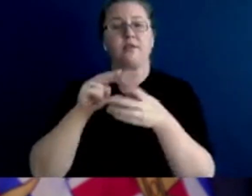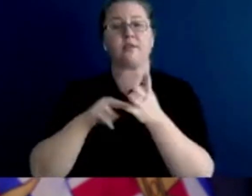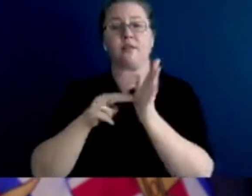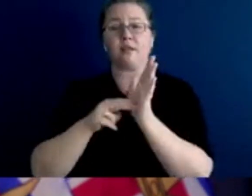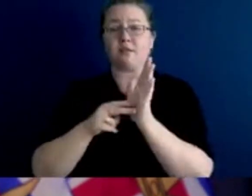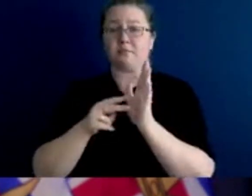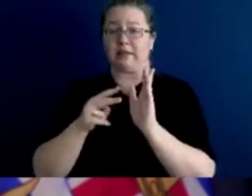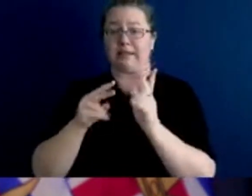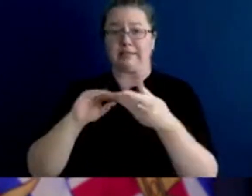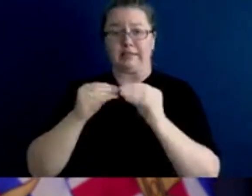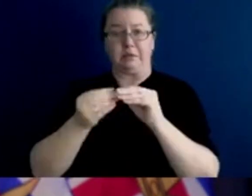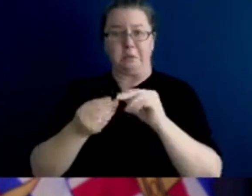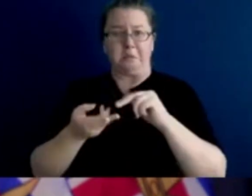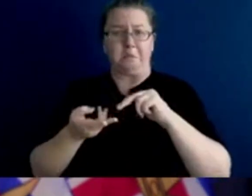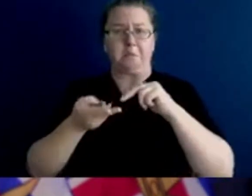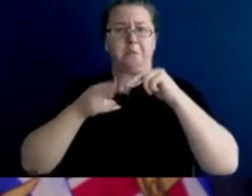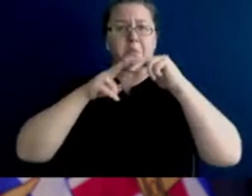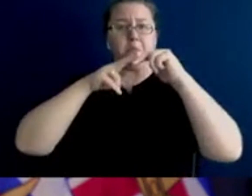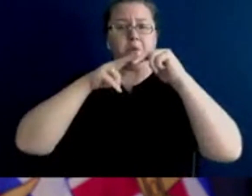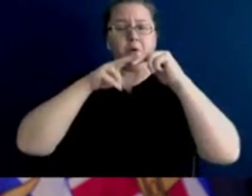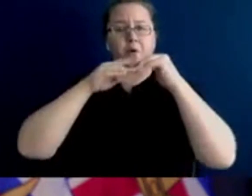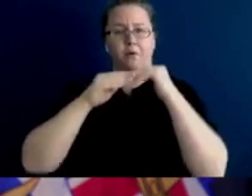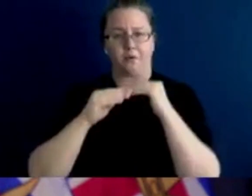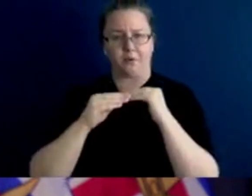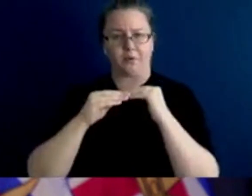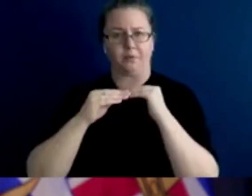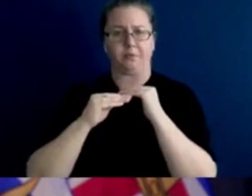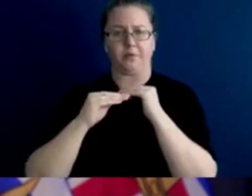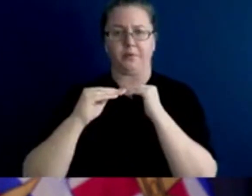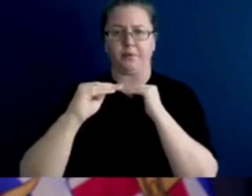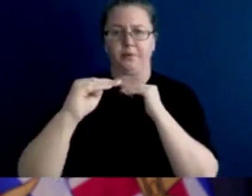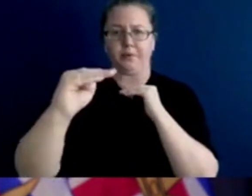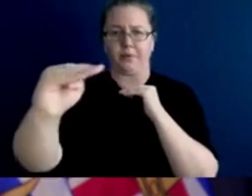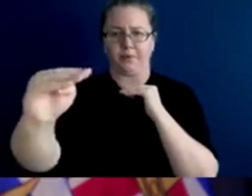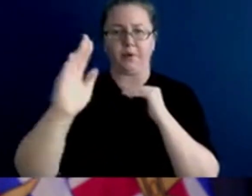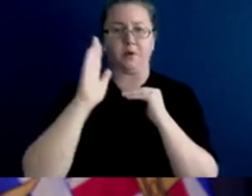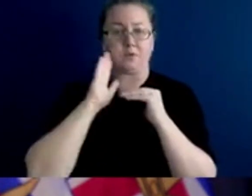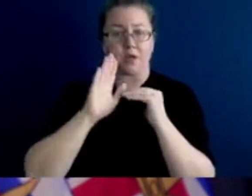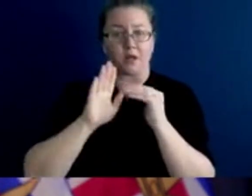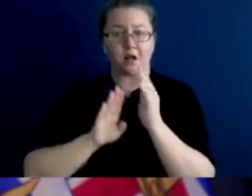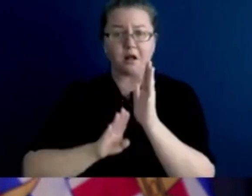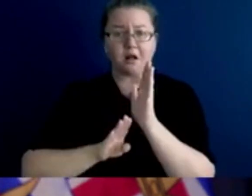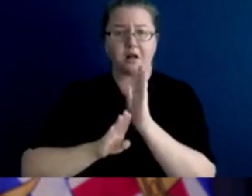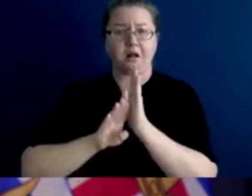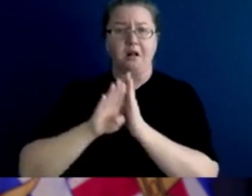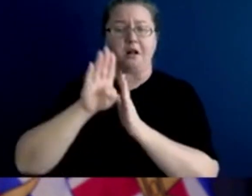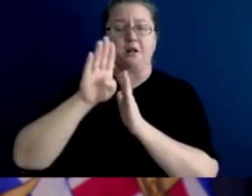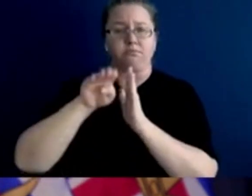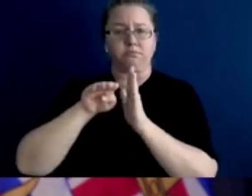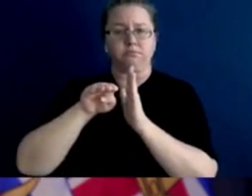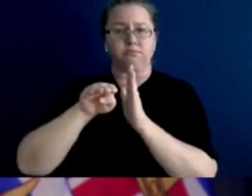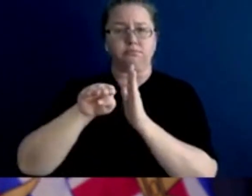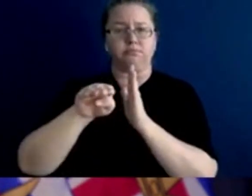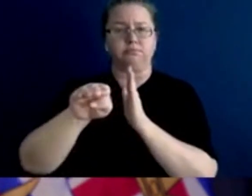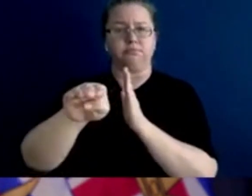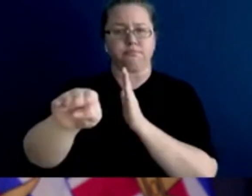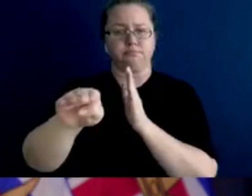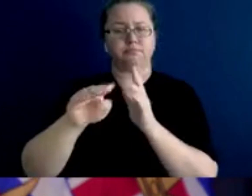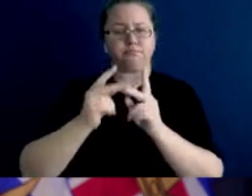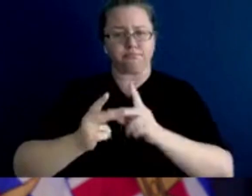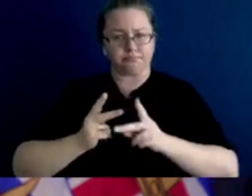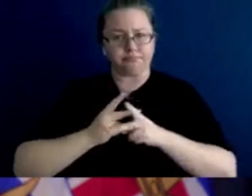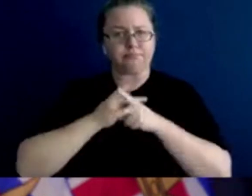control. This fall and winter is going to bring added challenges, which will make finding our balance that much more